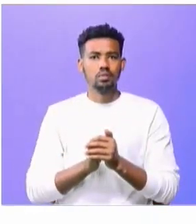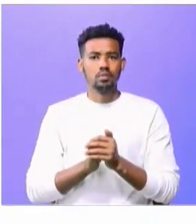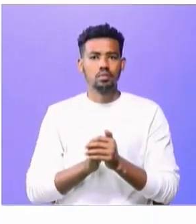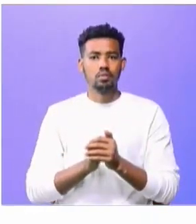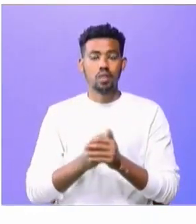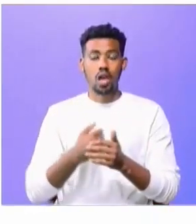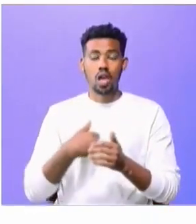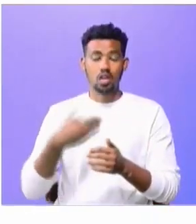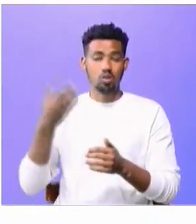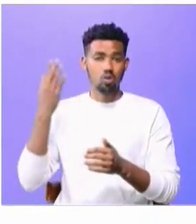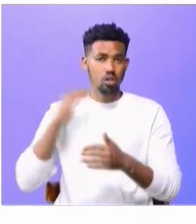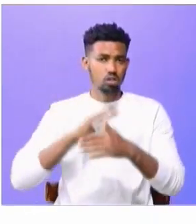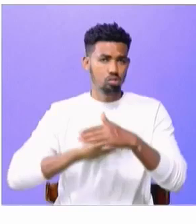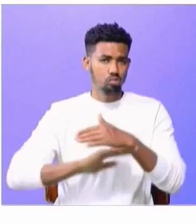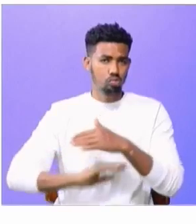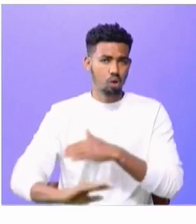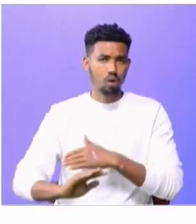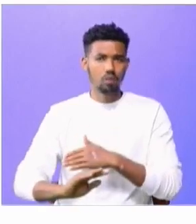born